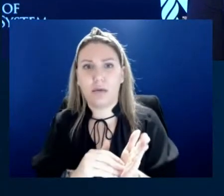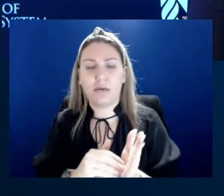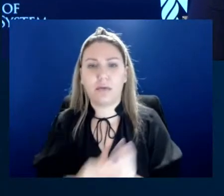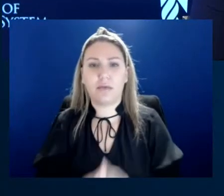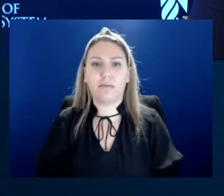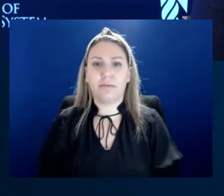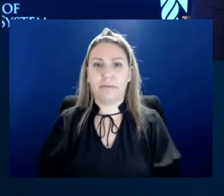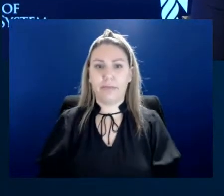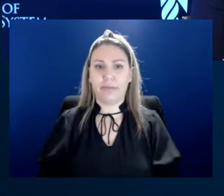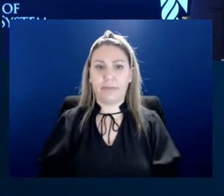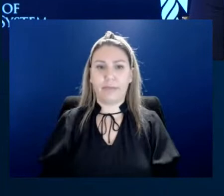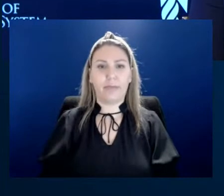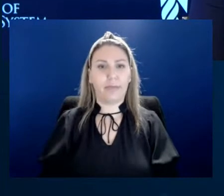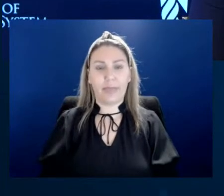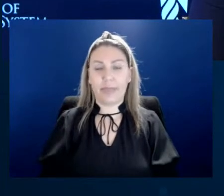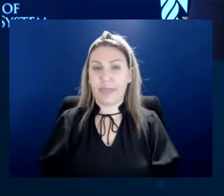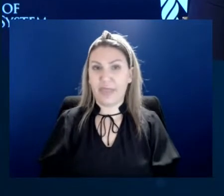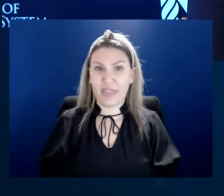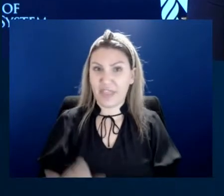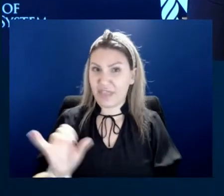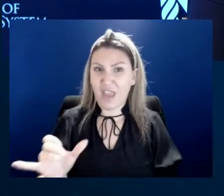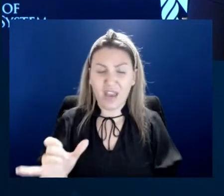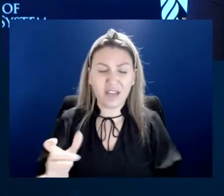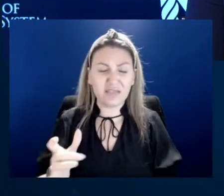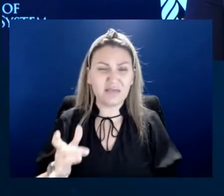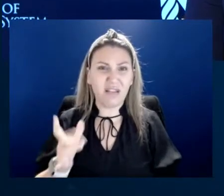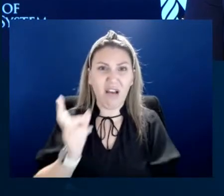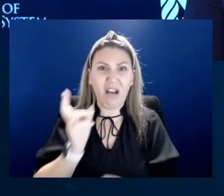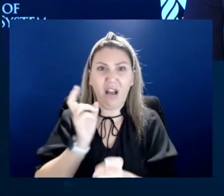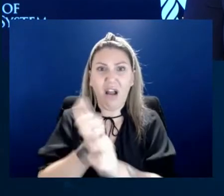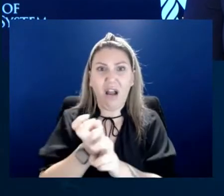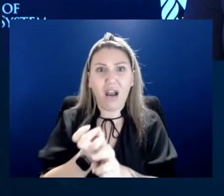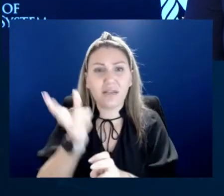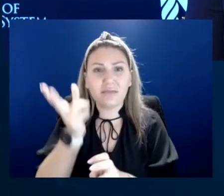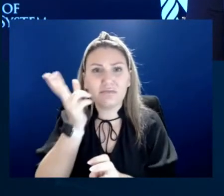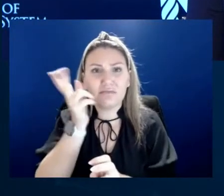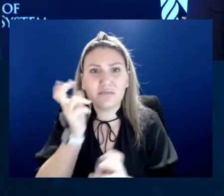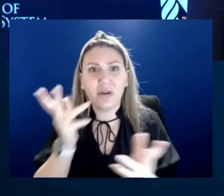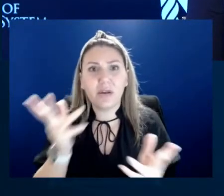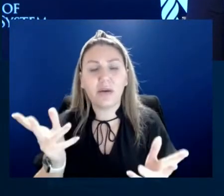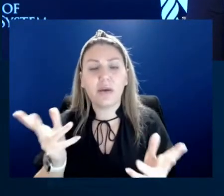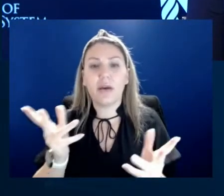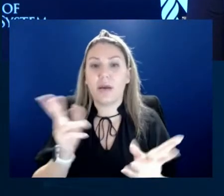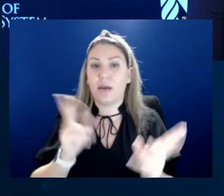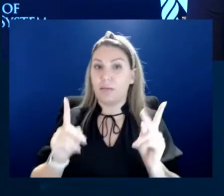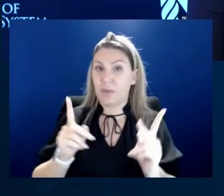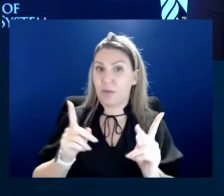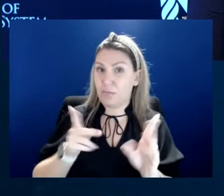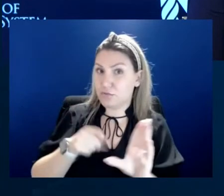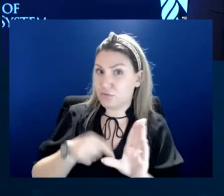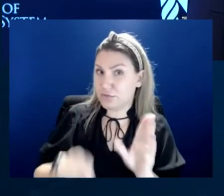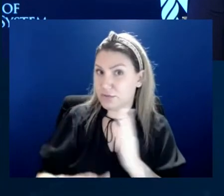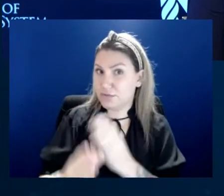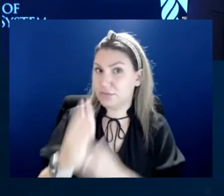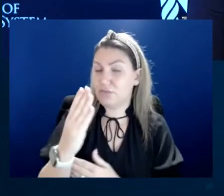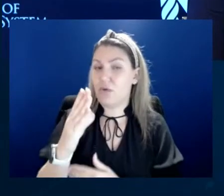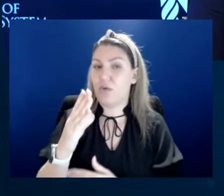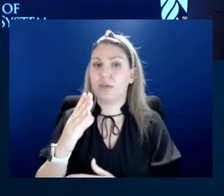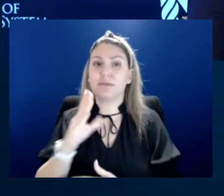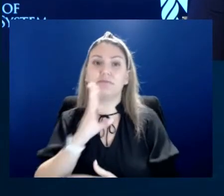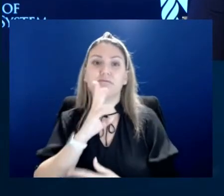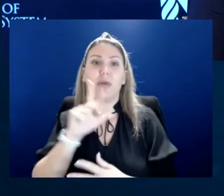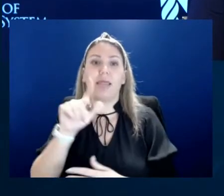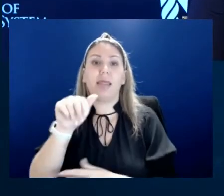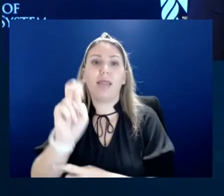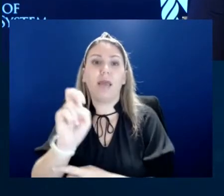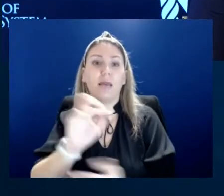It's just so hard to listen to and to watch. For those of us just joining, we are talking live with doctors in Ukraine where the